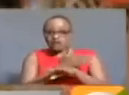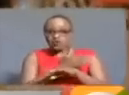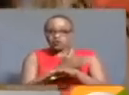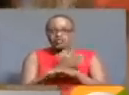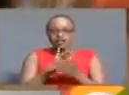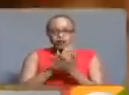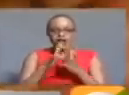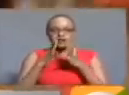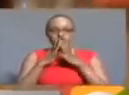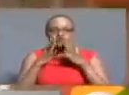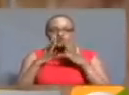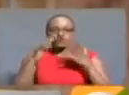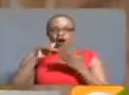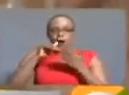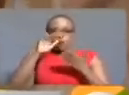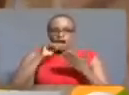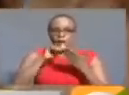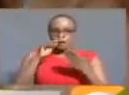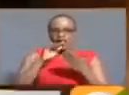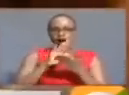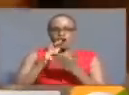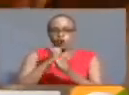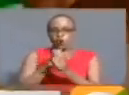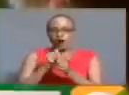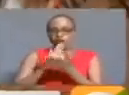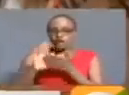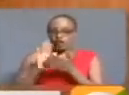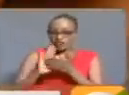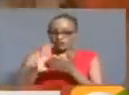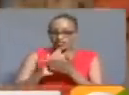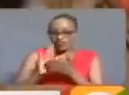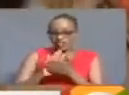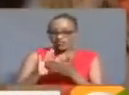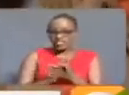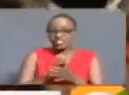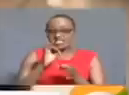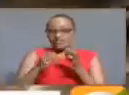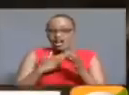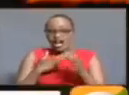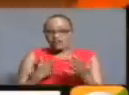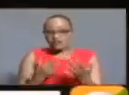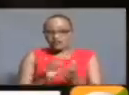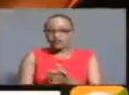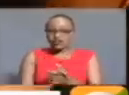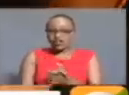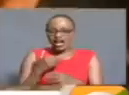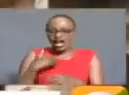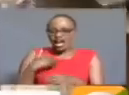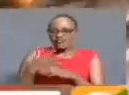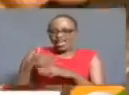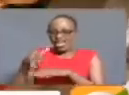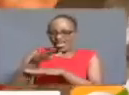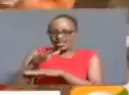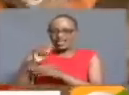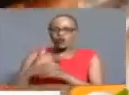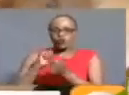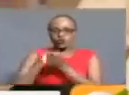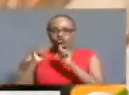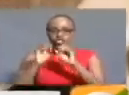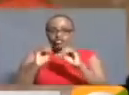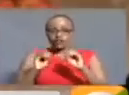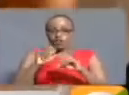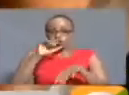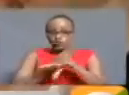lighter. It makes it work faster, especially if you have stubborn areas. Ili kupata